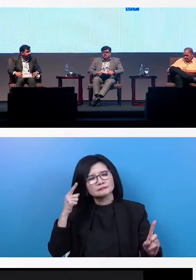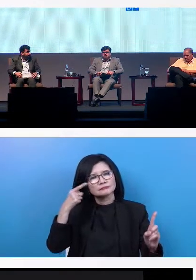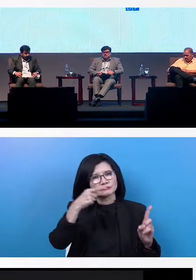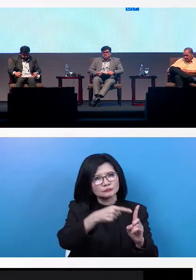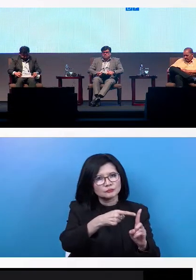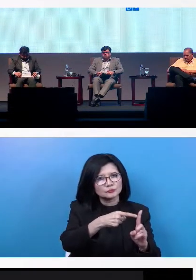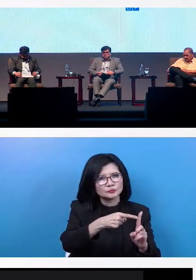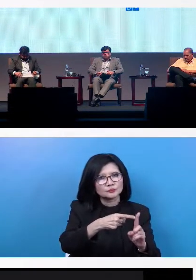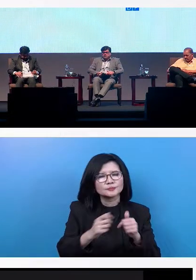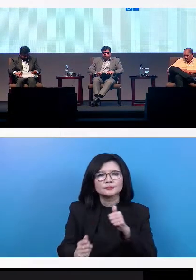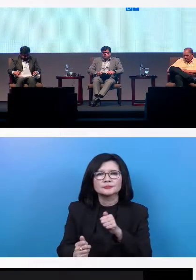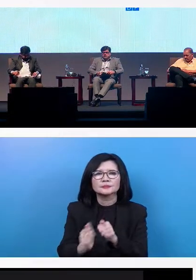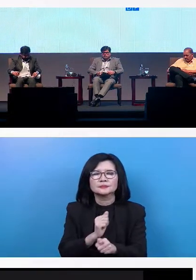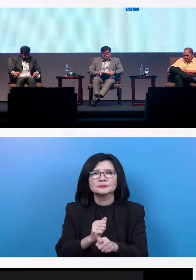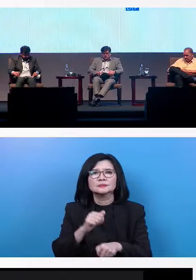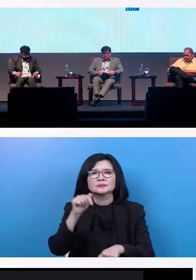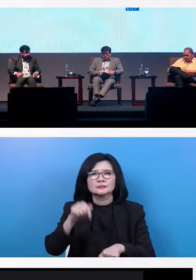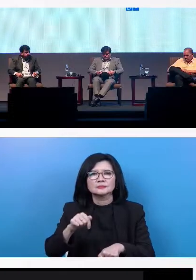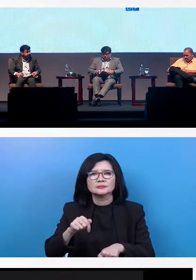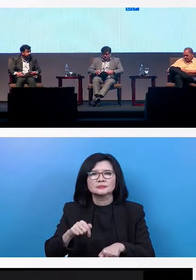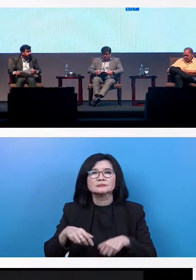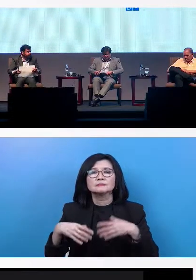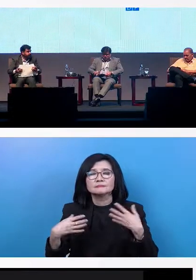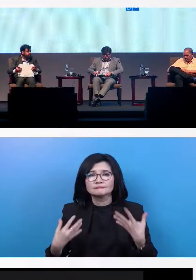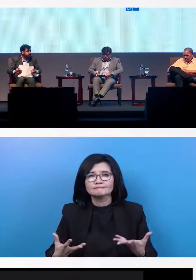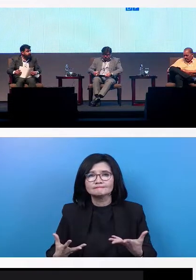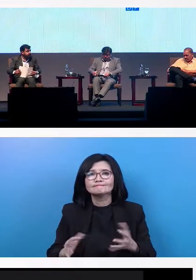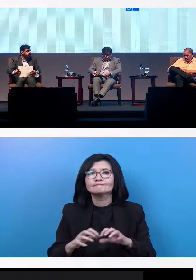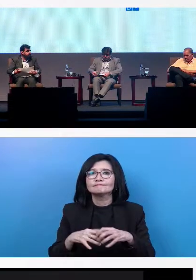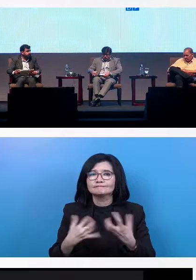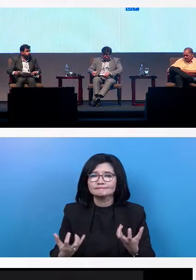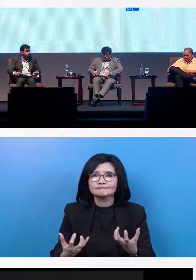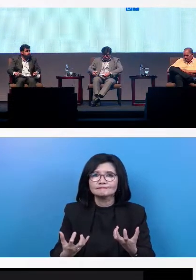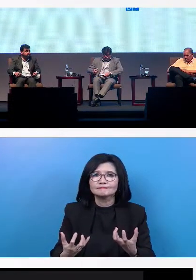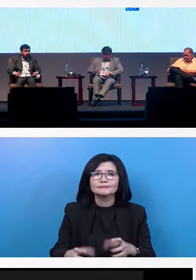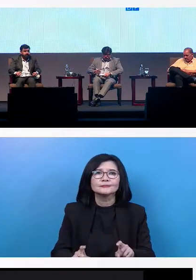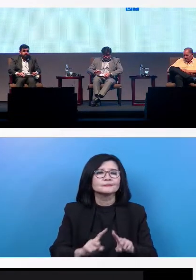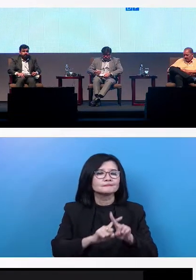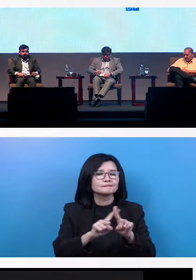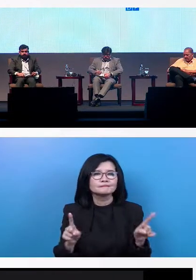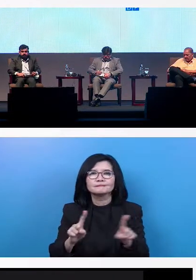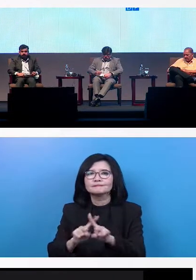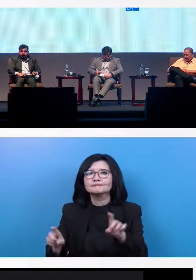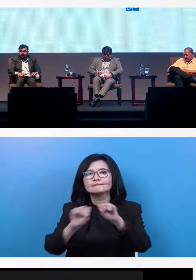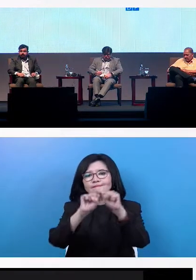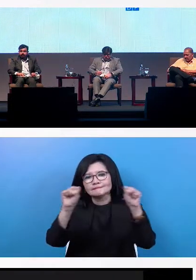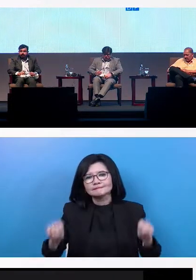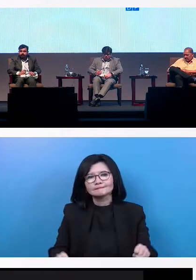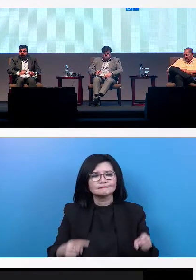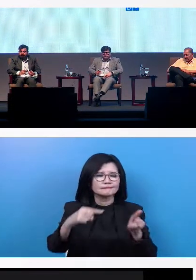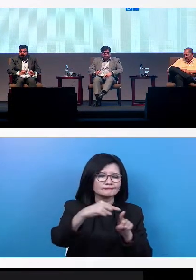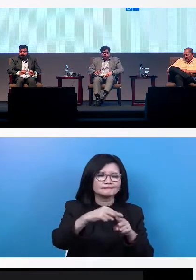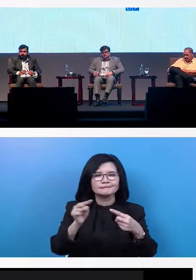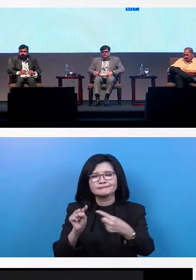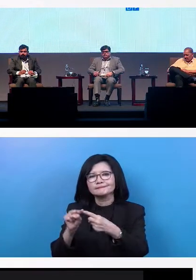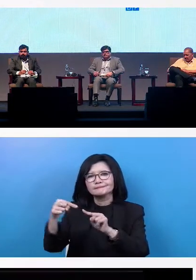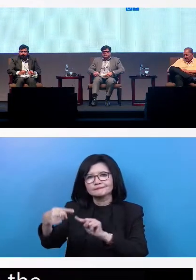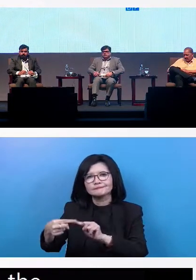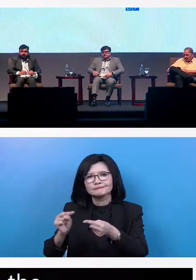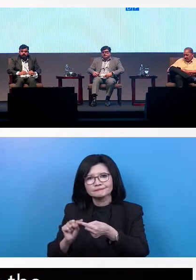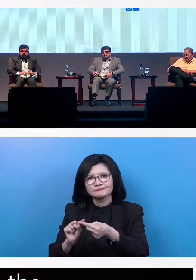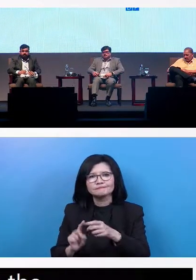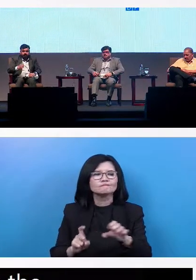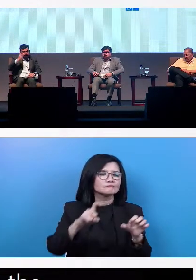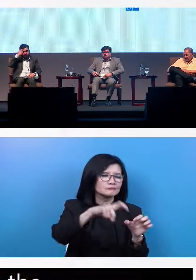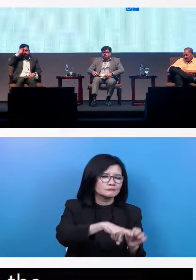when we're looking to see how different components of our system are connected to one another and interdependent upon one another,